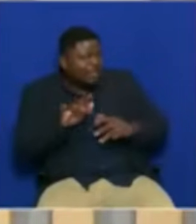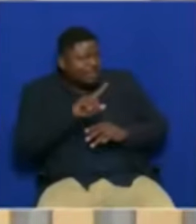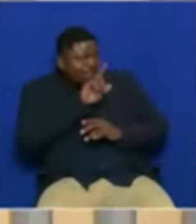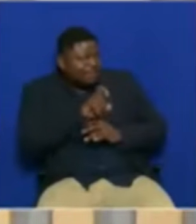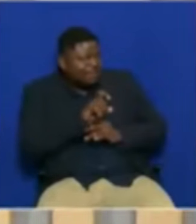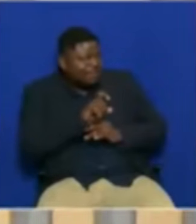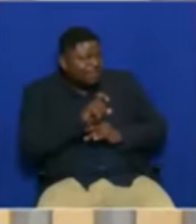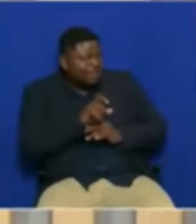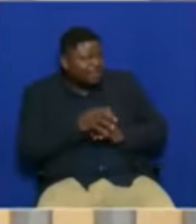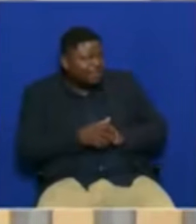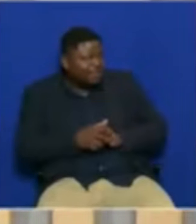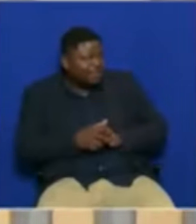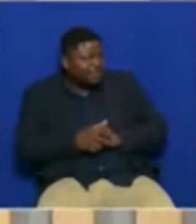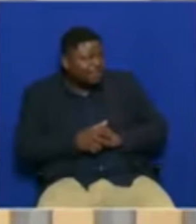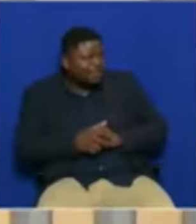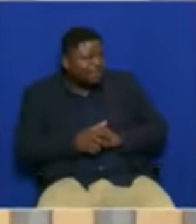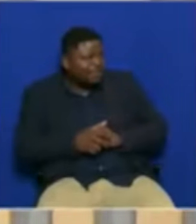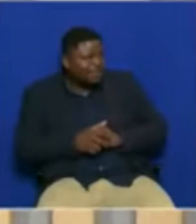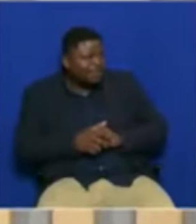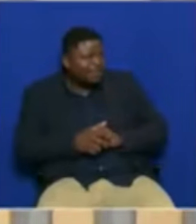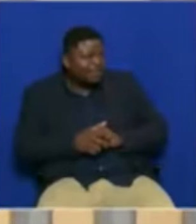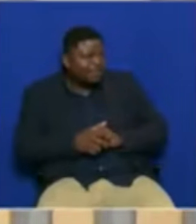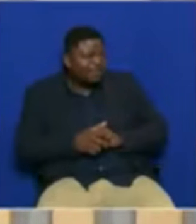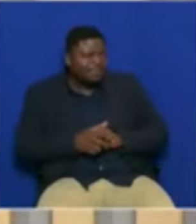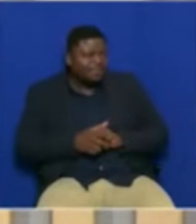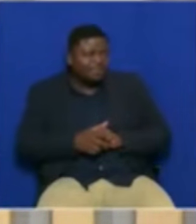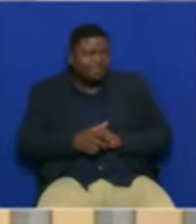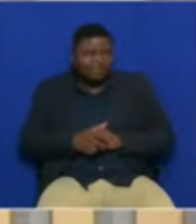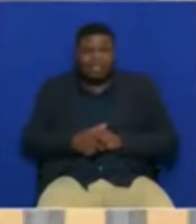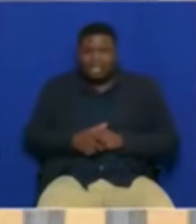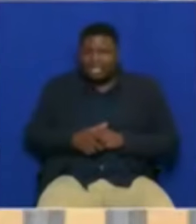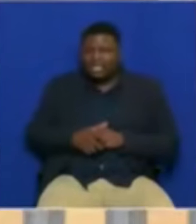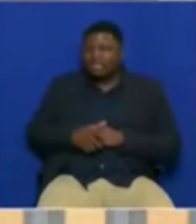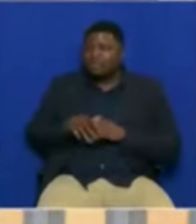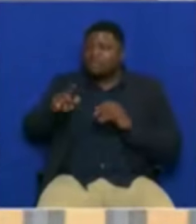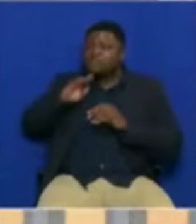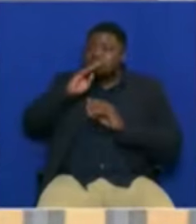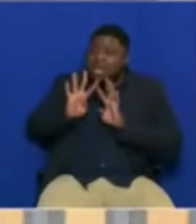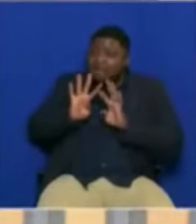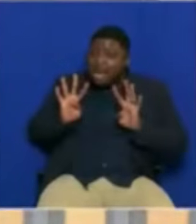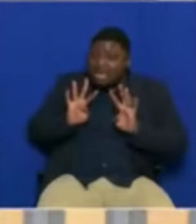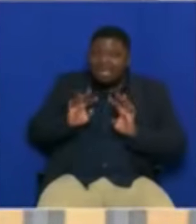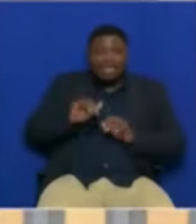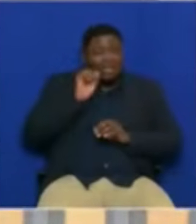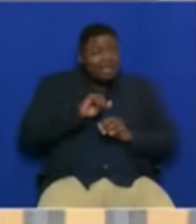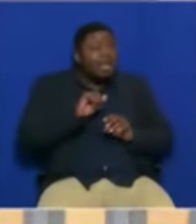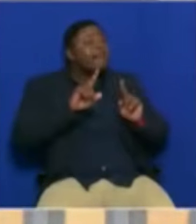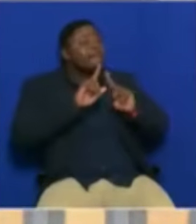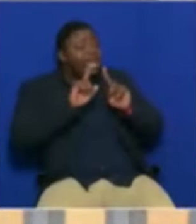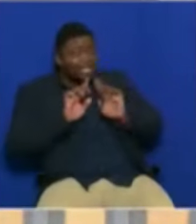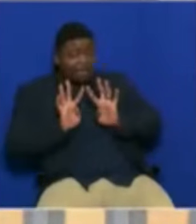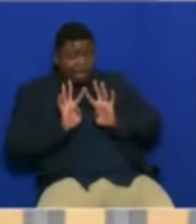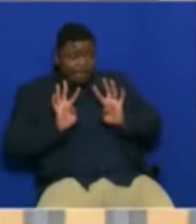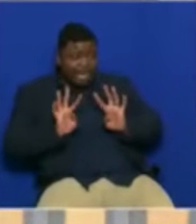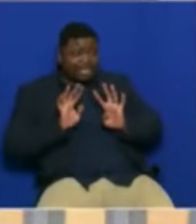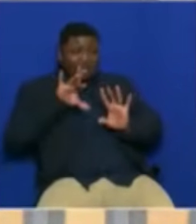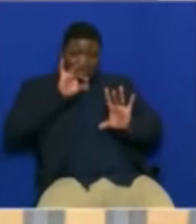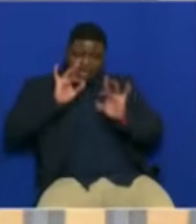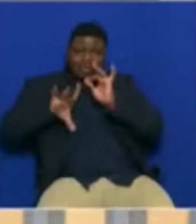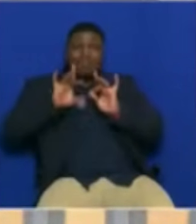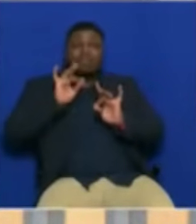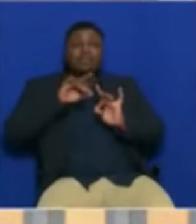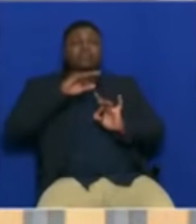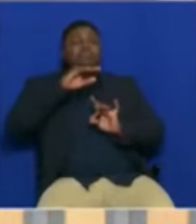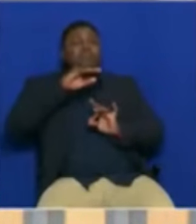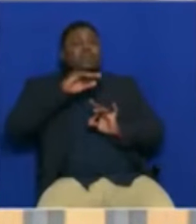The panel that in question? Is it the selection of that panel which constitutes what you